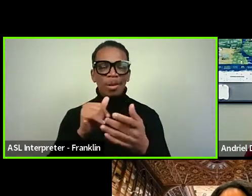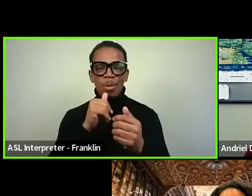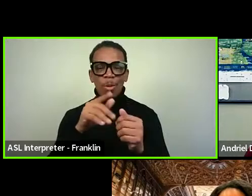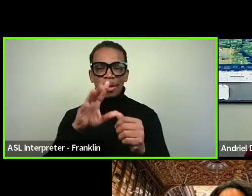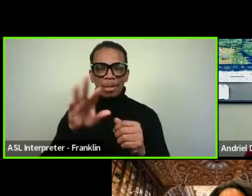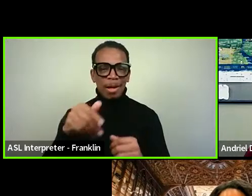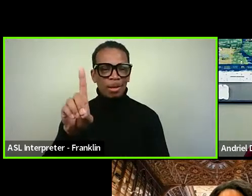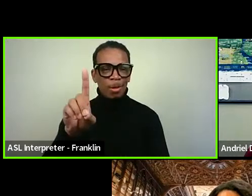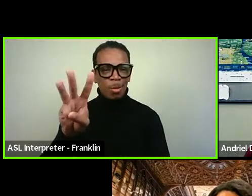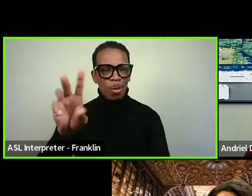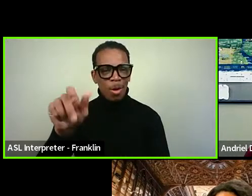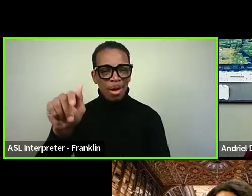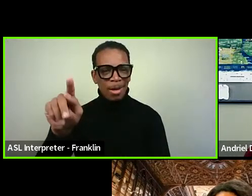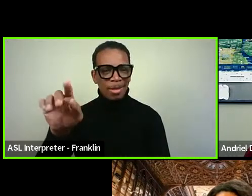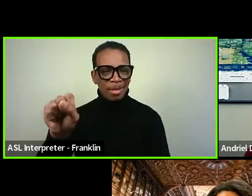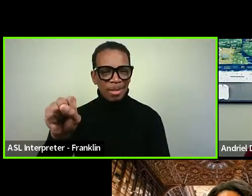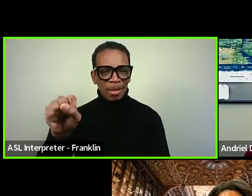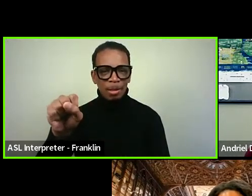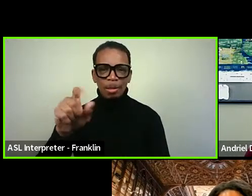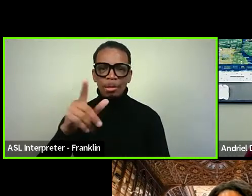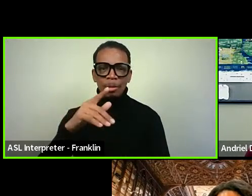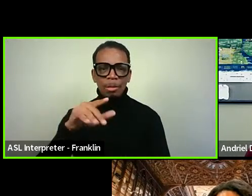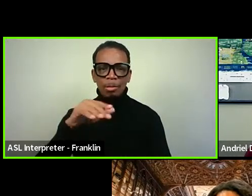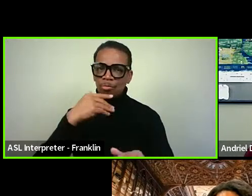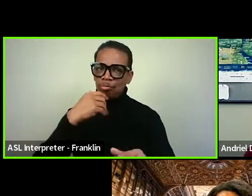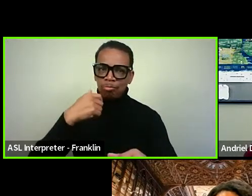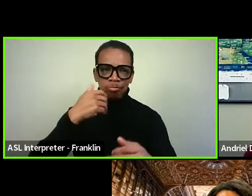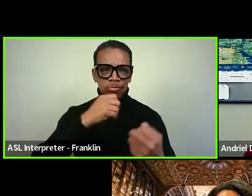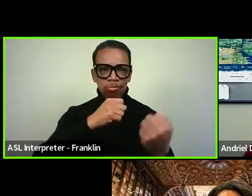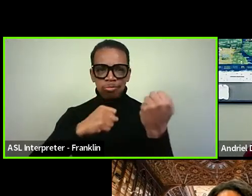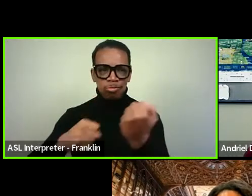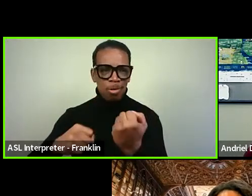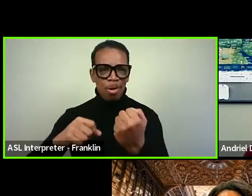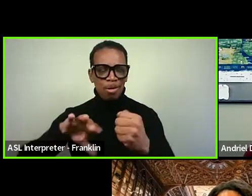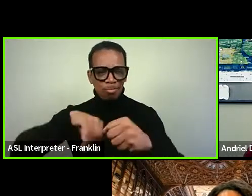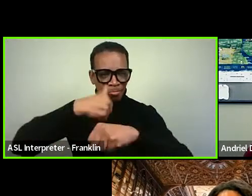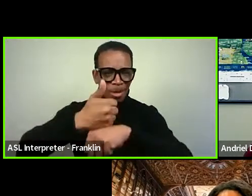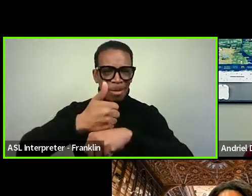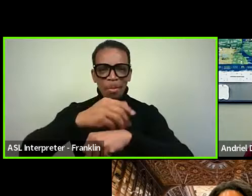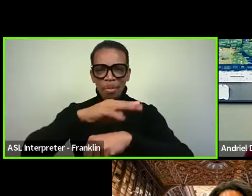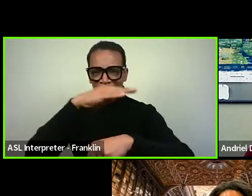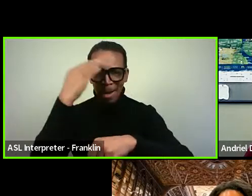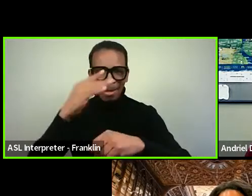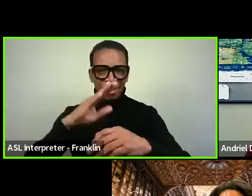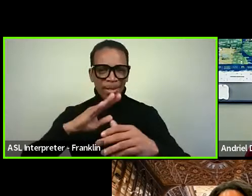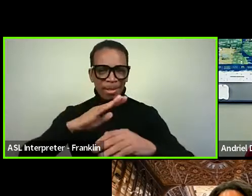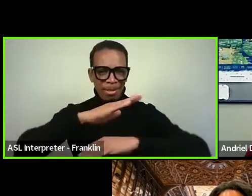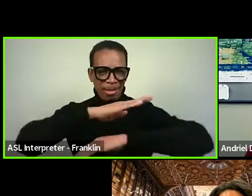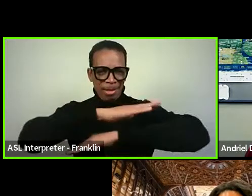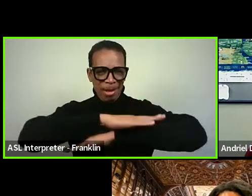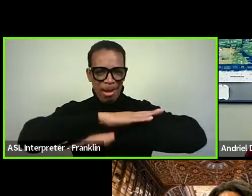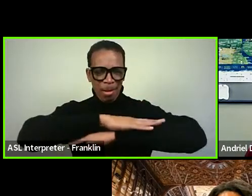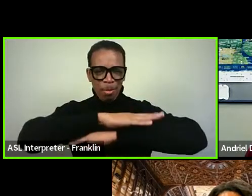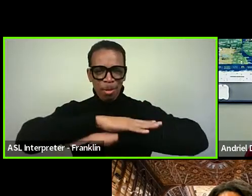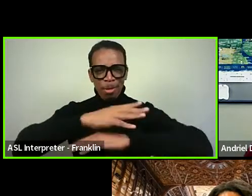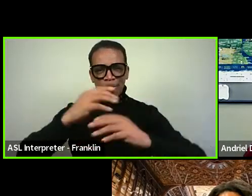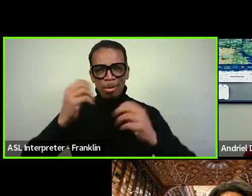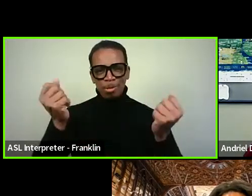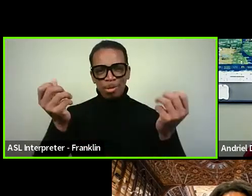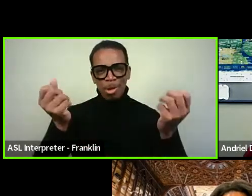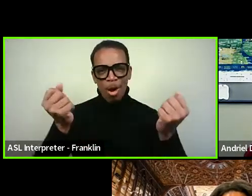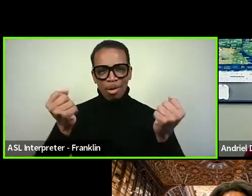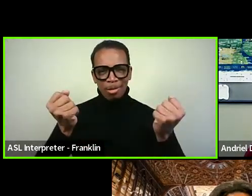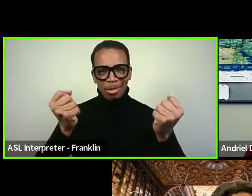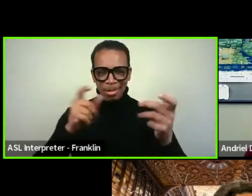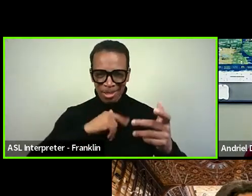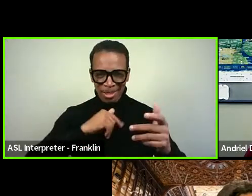Dr. Watts's well-established academic Black Table Talk that she has established over